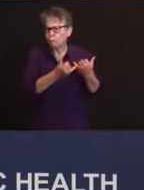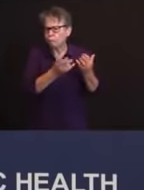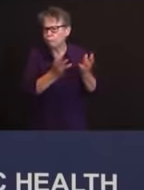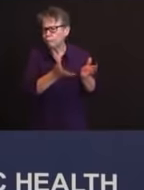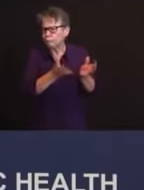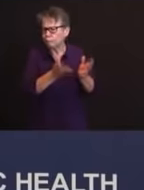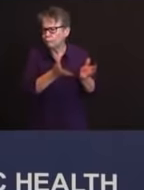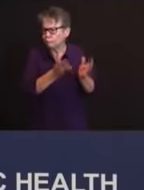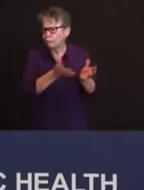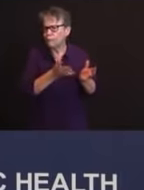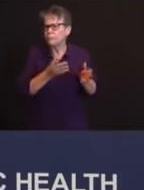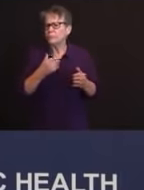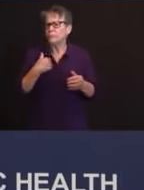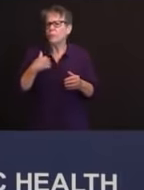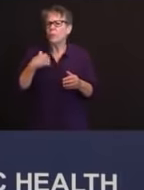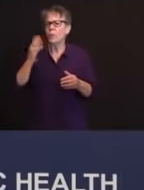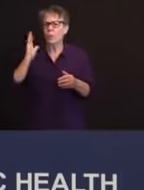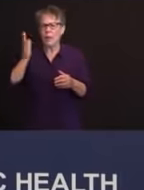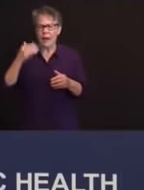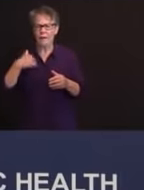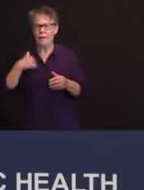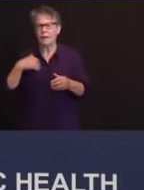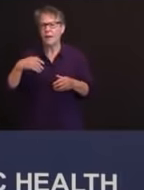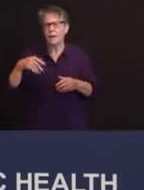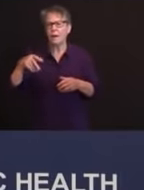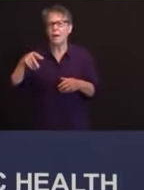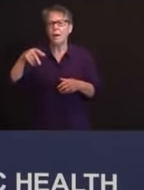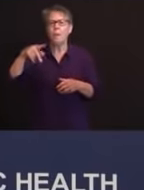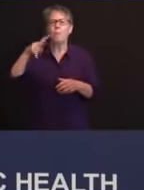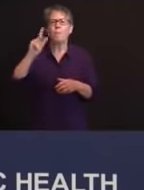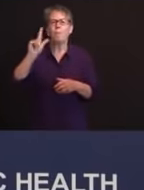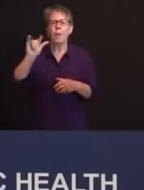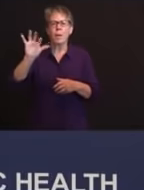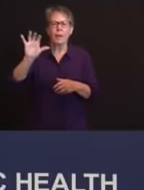steps as we've announced. We still have a lot of private